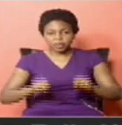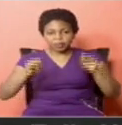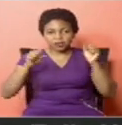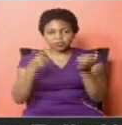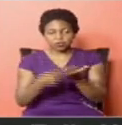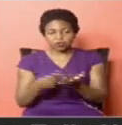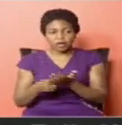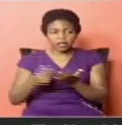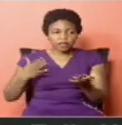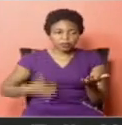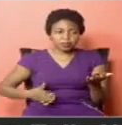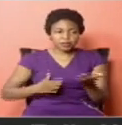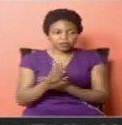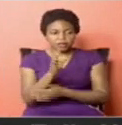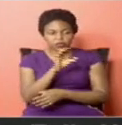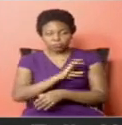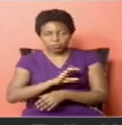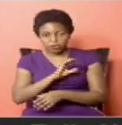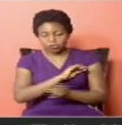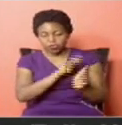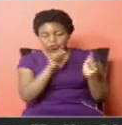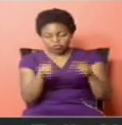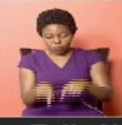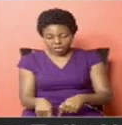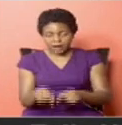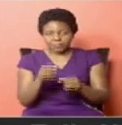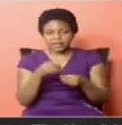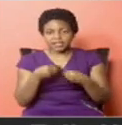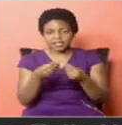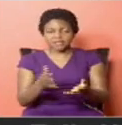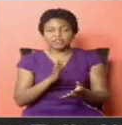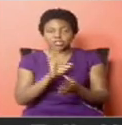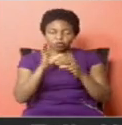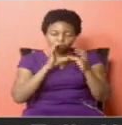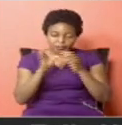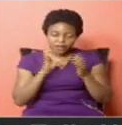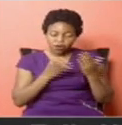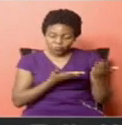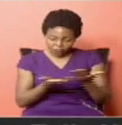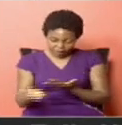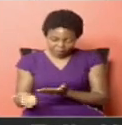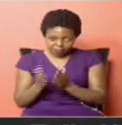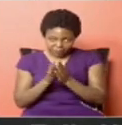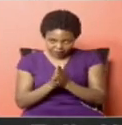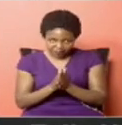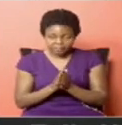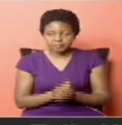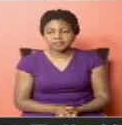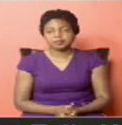Human Rights Commission, to come and make his remarks. You are most welcome, sir.